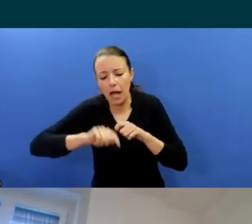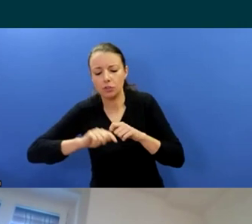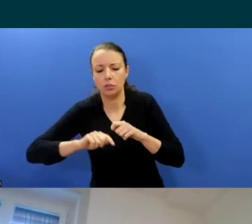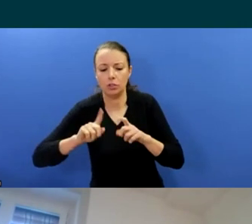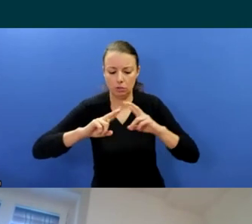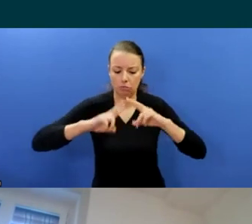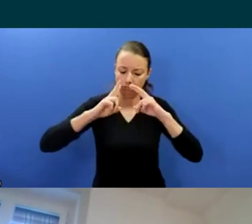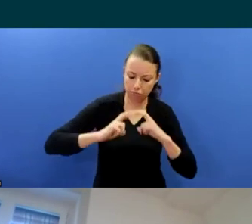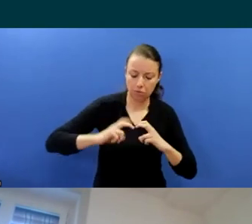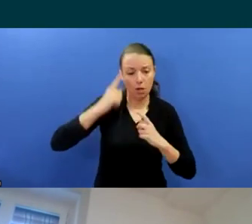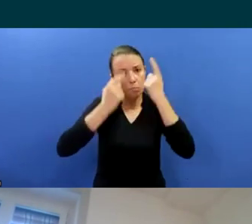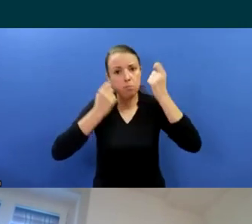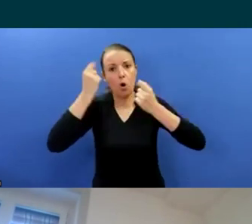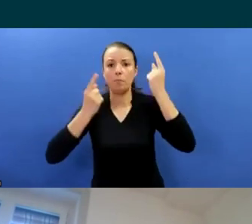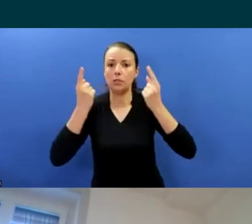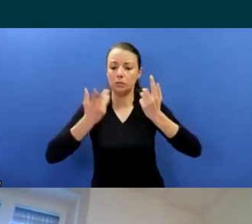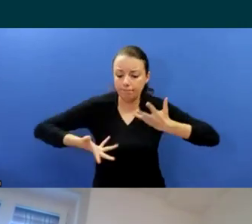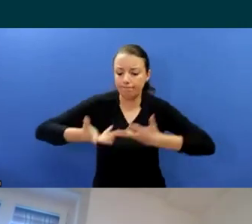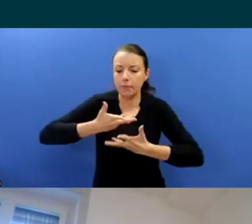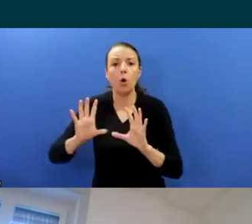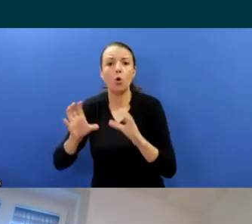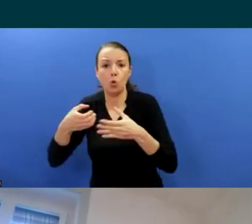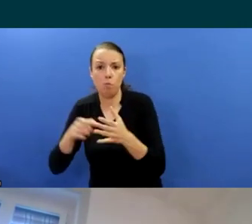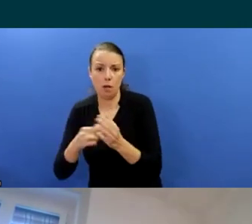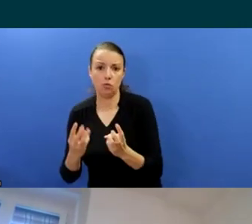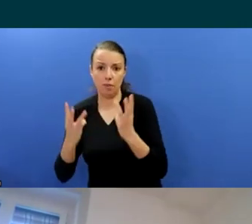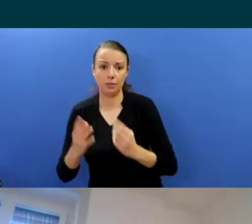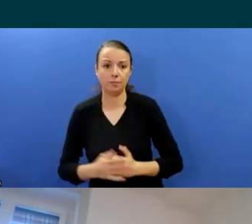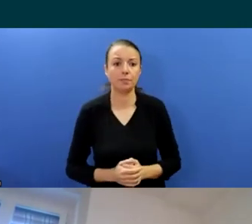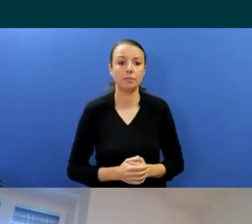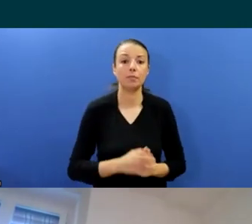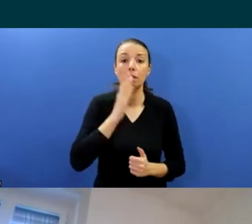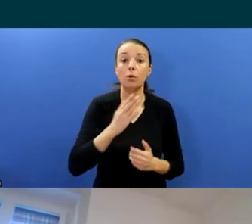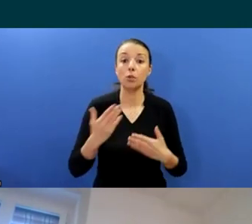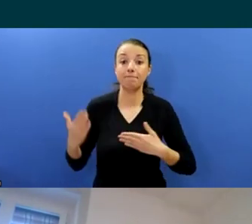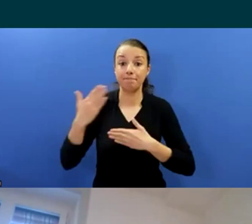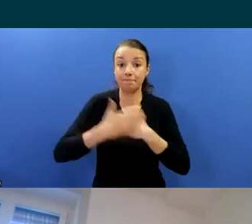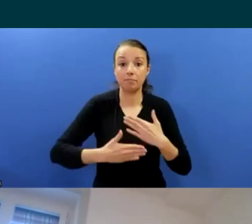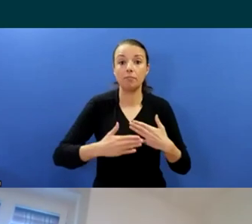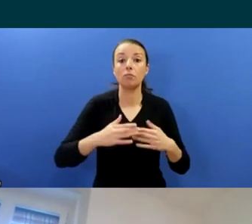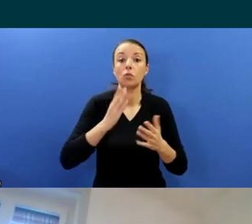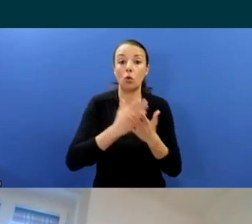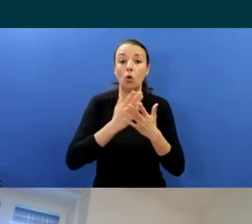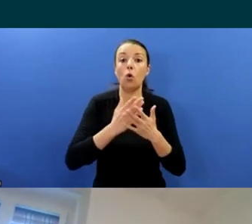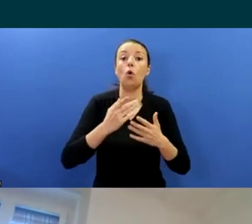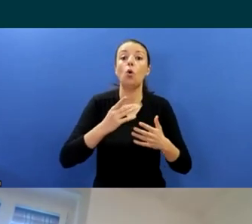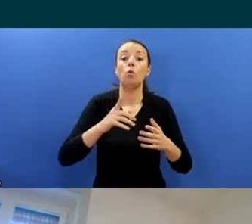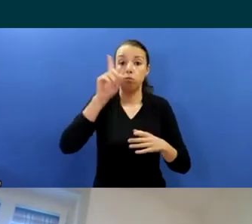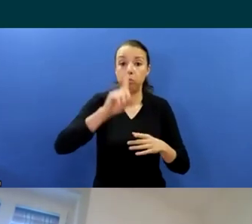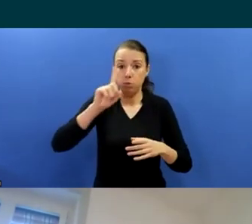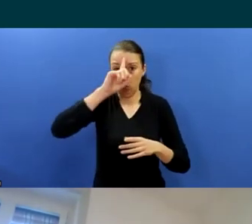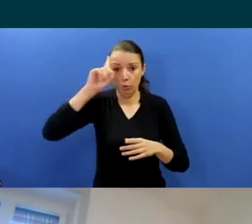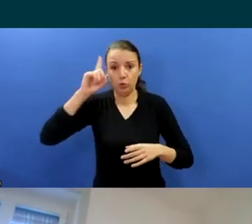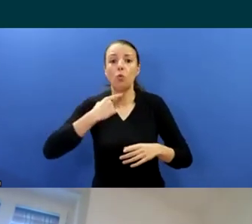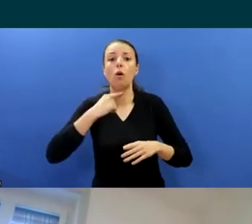then the winners were found based on a public vote using Decidim that I said before also. The climate